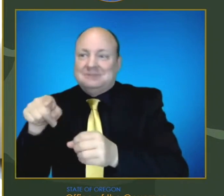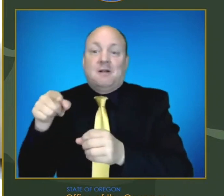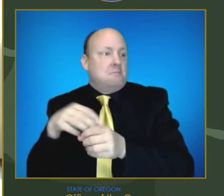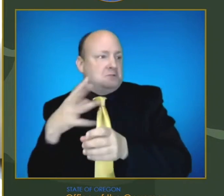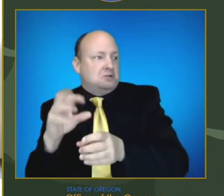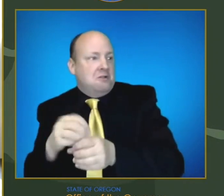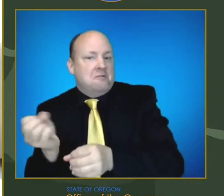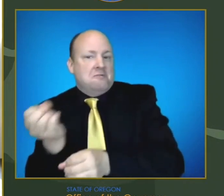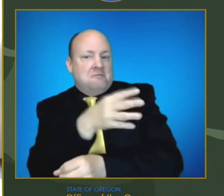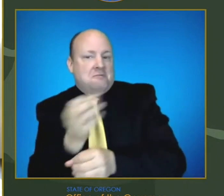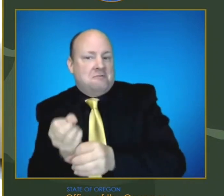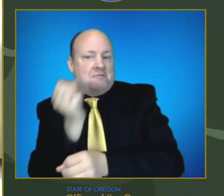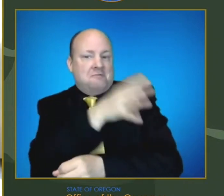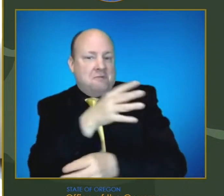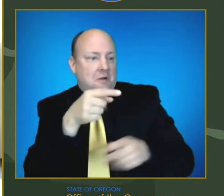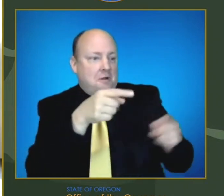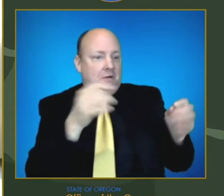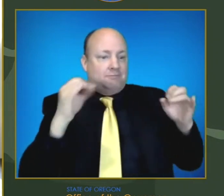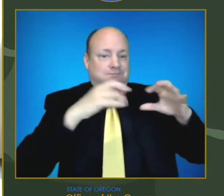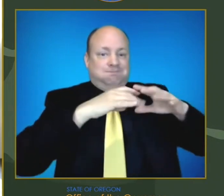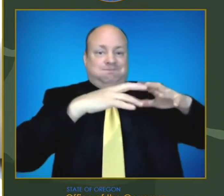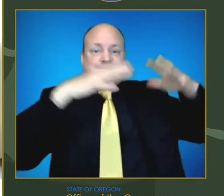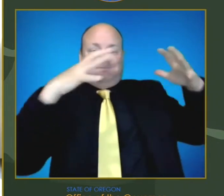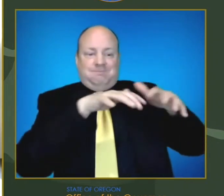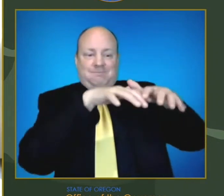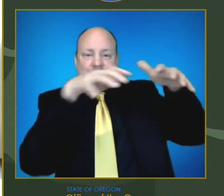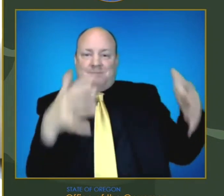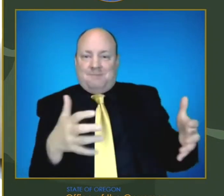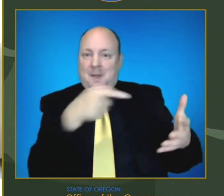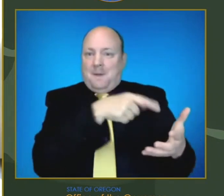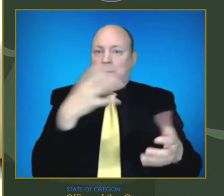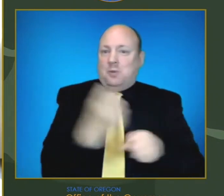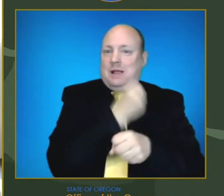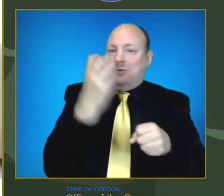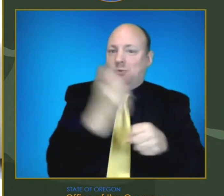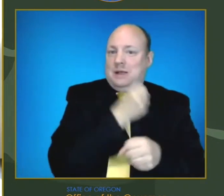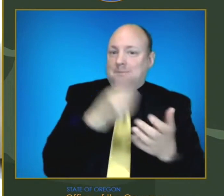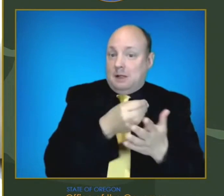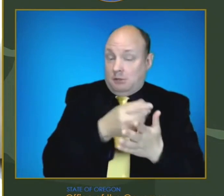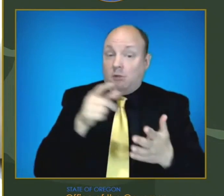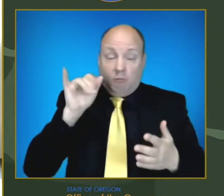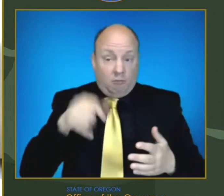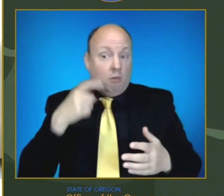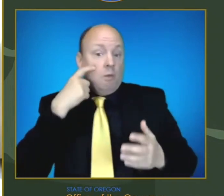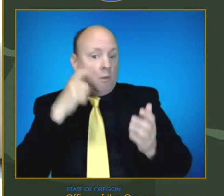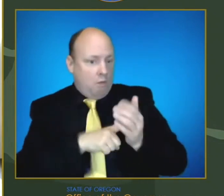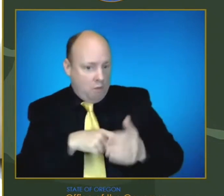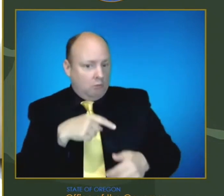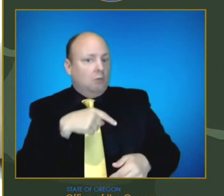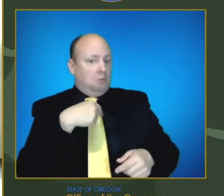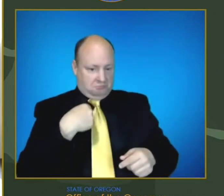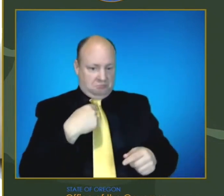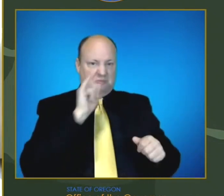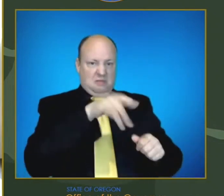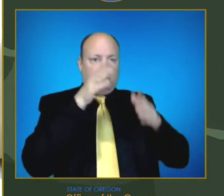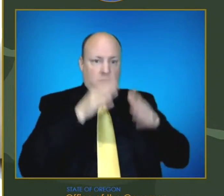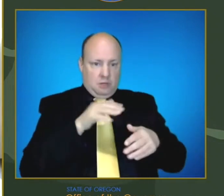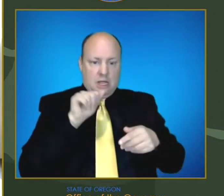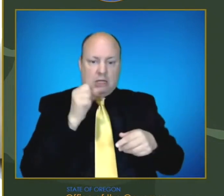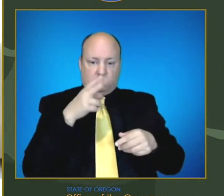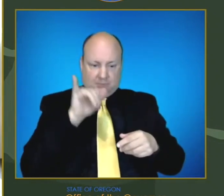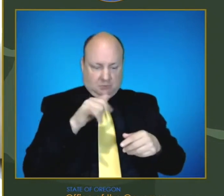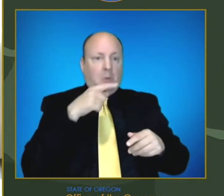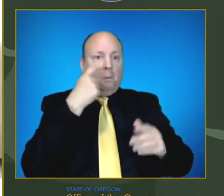prizes for doing so, is incredibly successful. Please forgive the academic for citing research, but